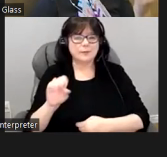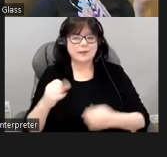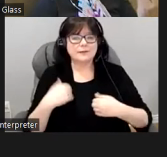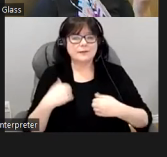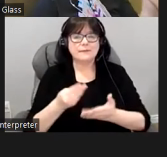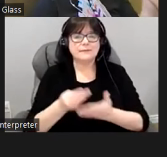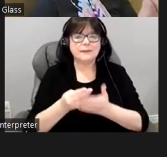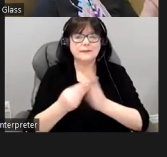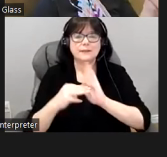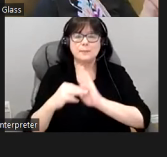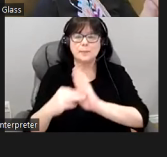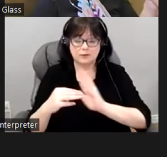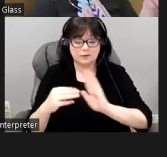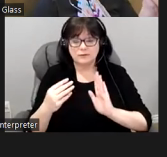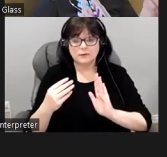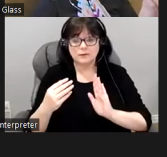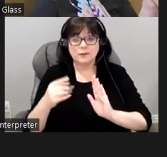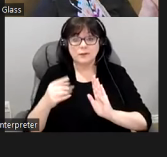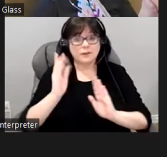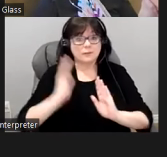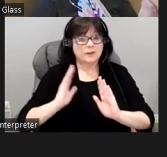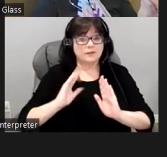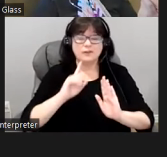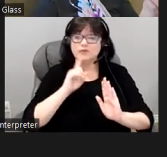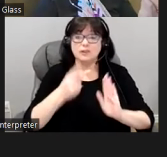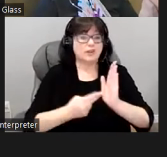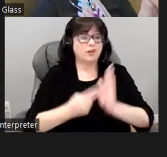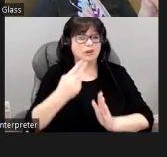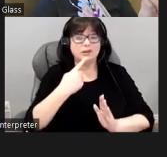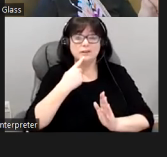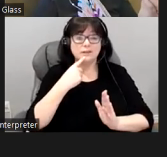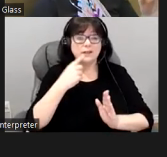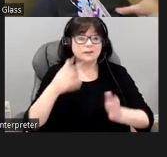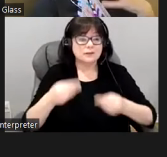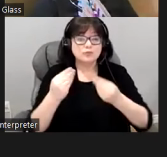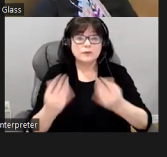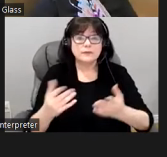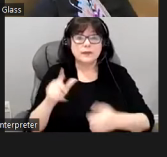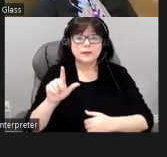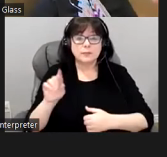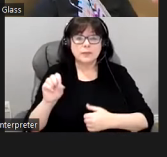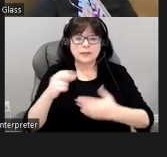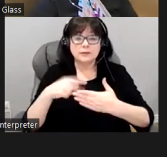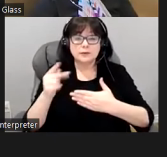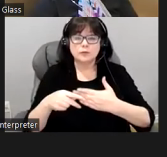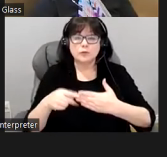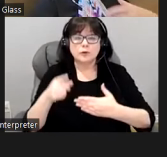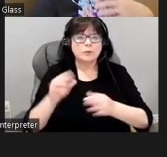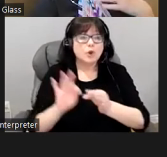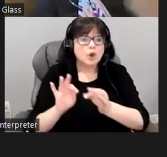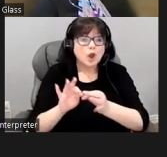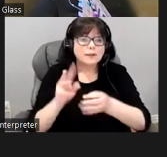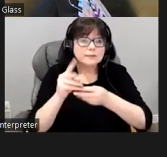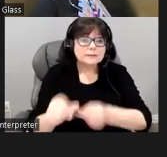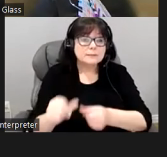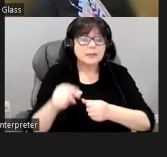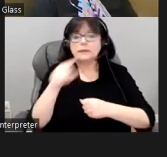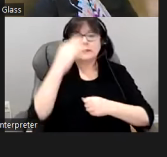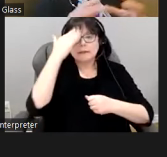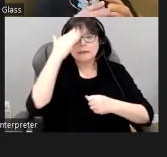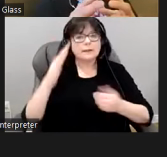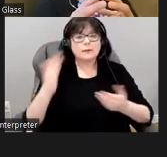don't really know how much it costs to deliver LBS and to support it and to do program development